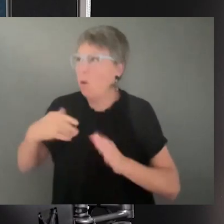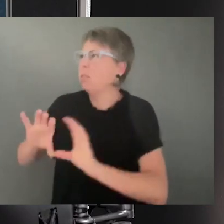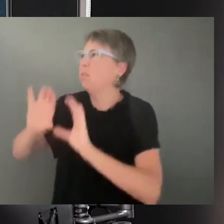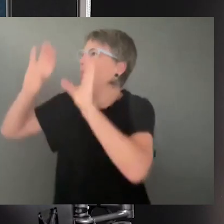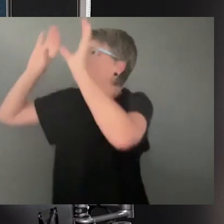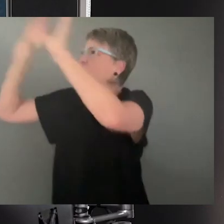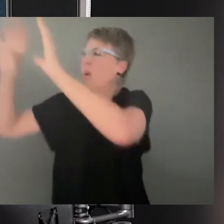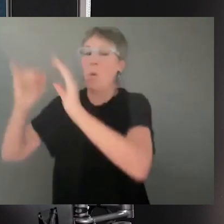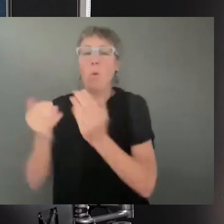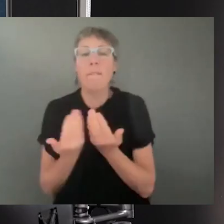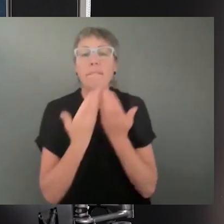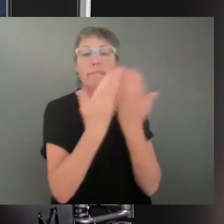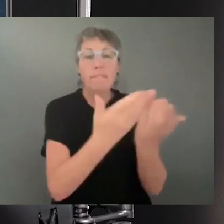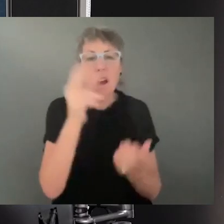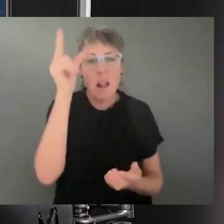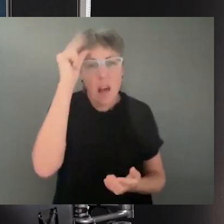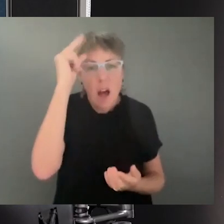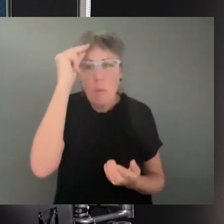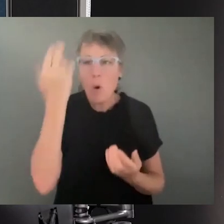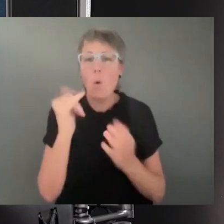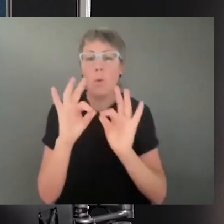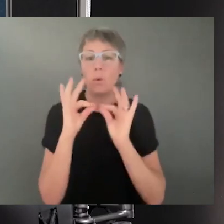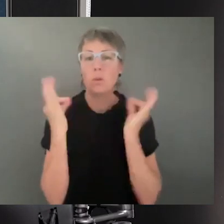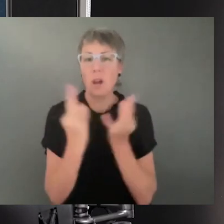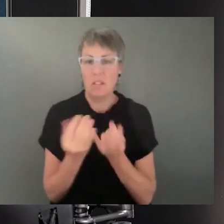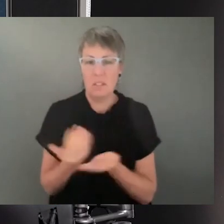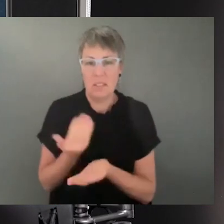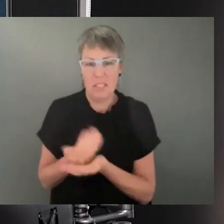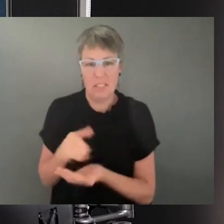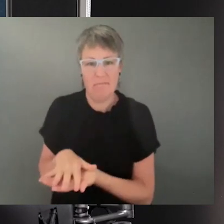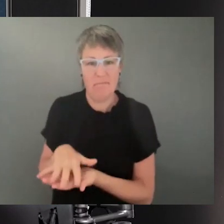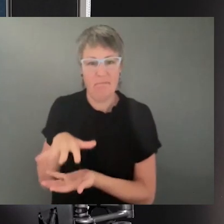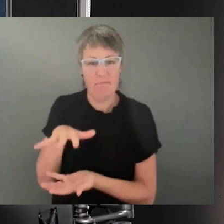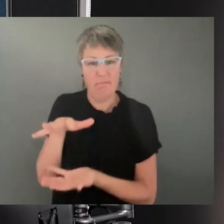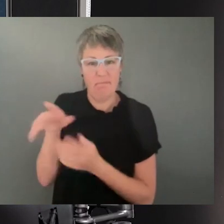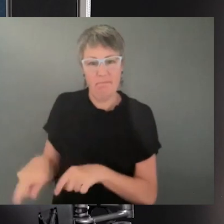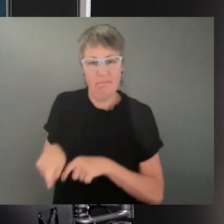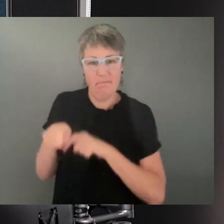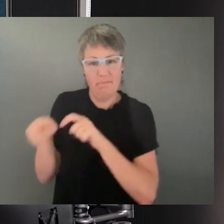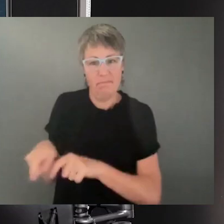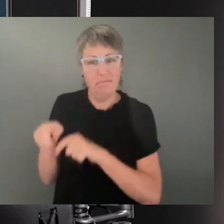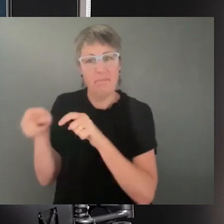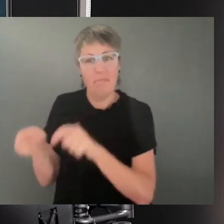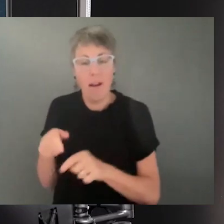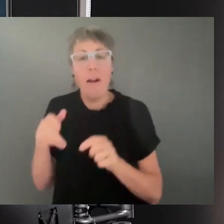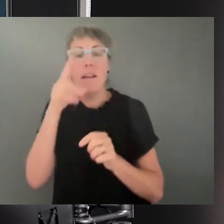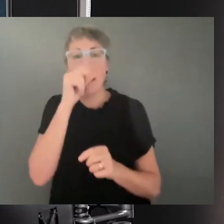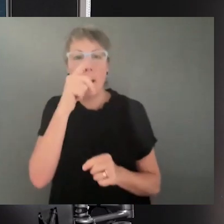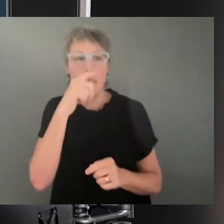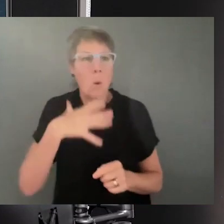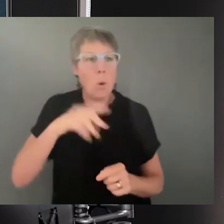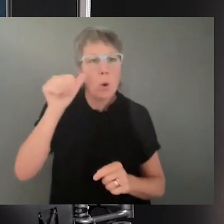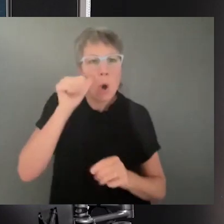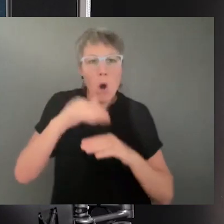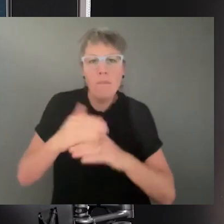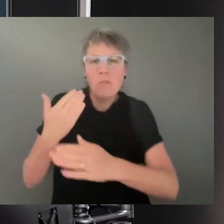young people starting now today, they don't have access to this history of great work. For people who've done the work, they don't have an easy way to share